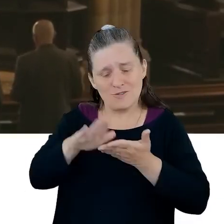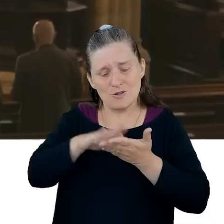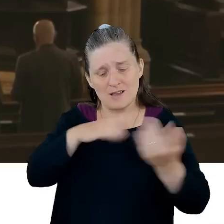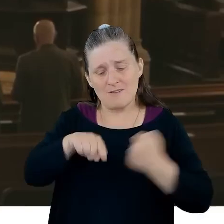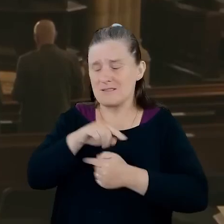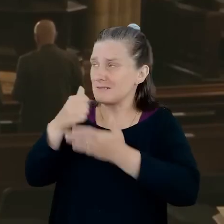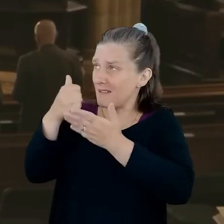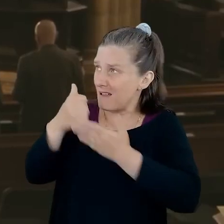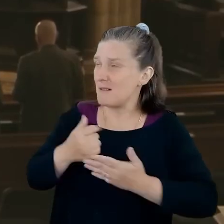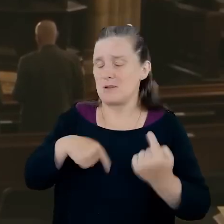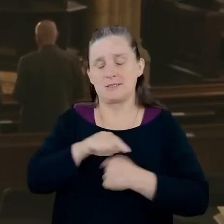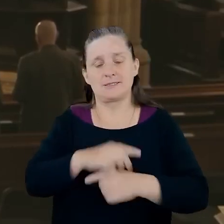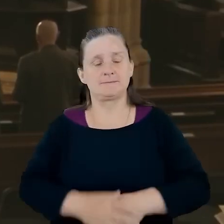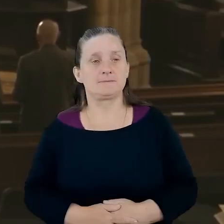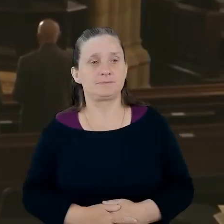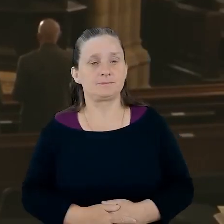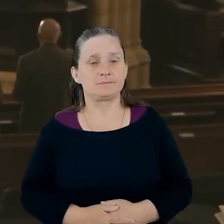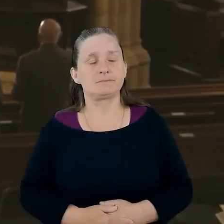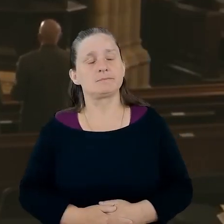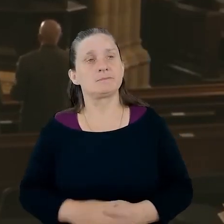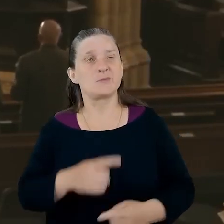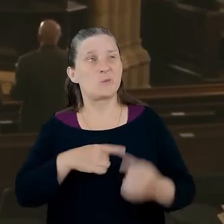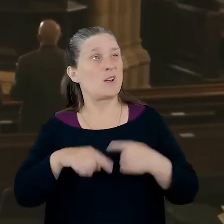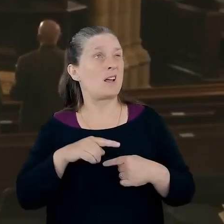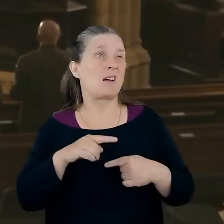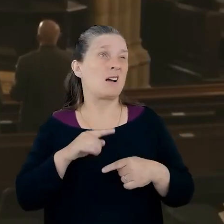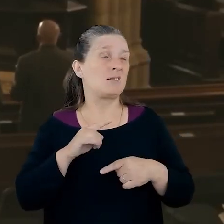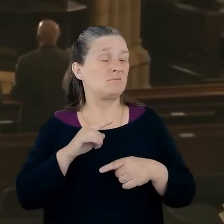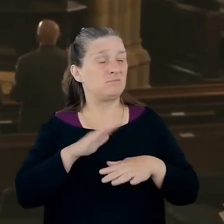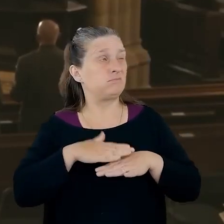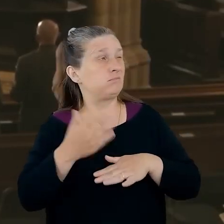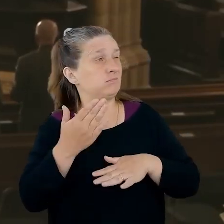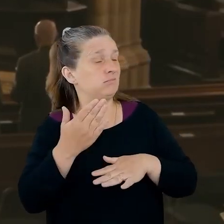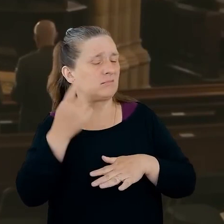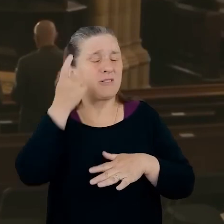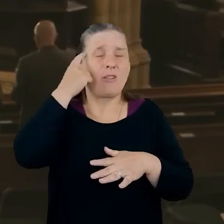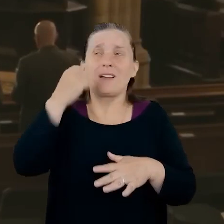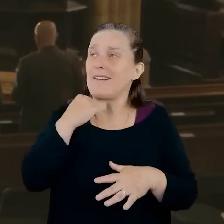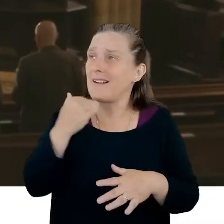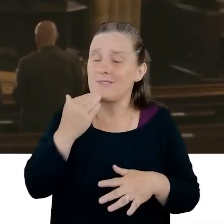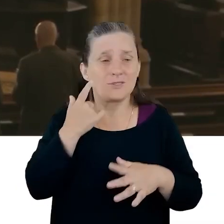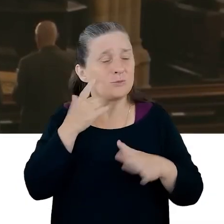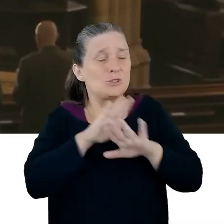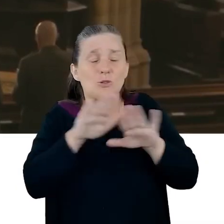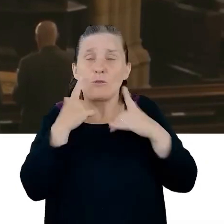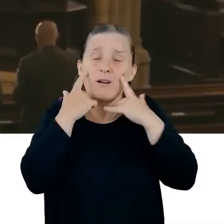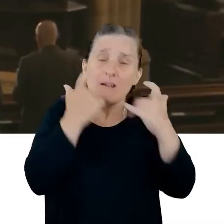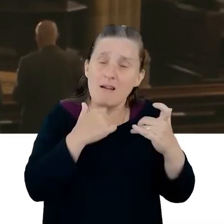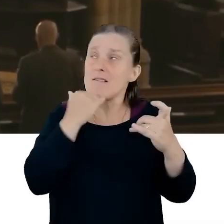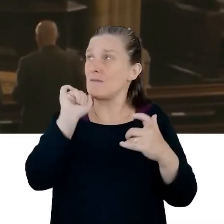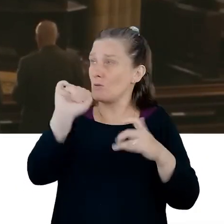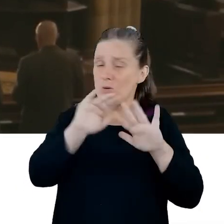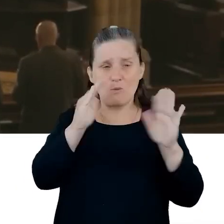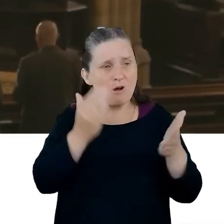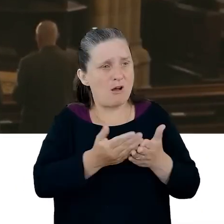us. We are thoughtless and do not care enough for the world that you have made.